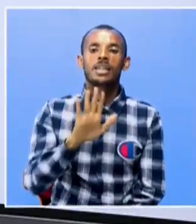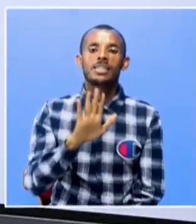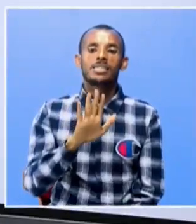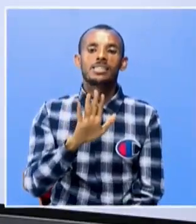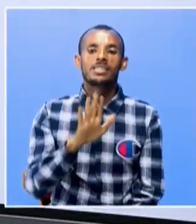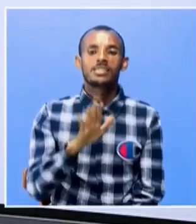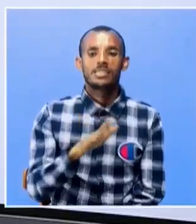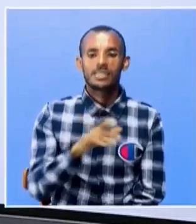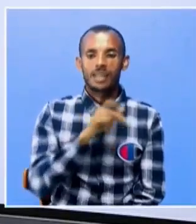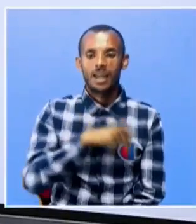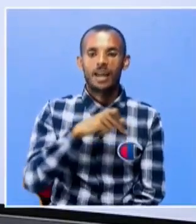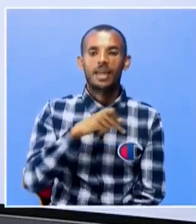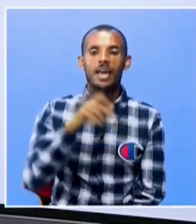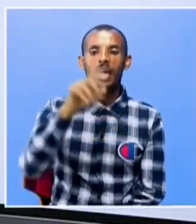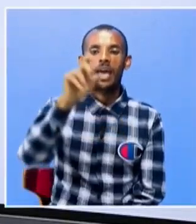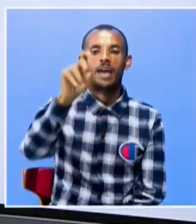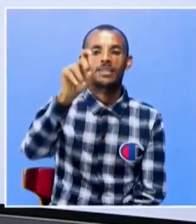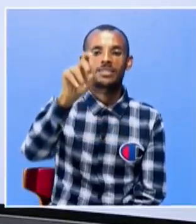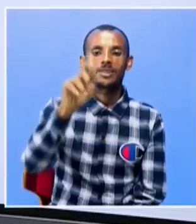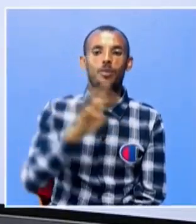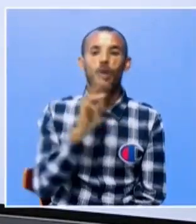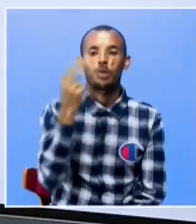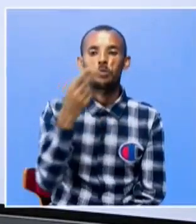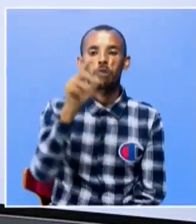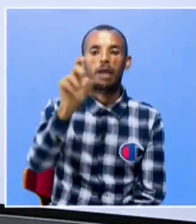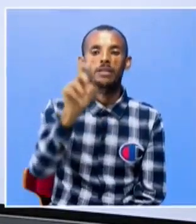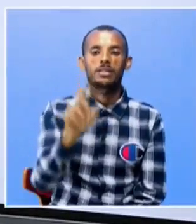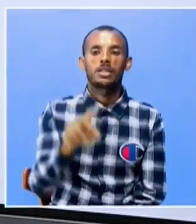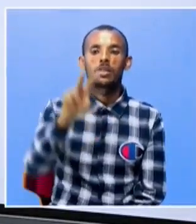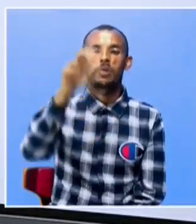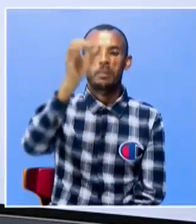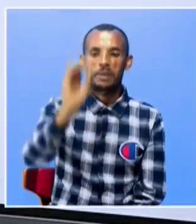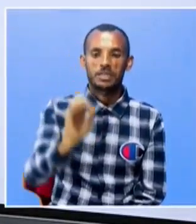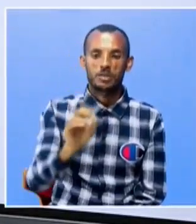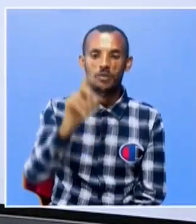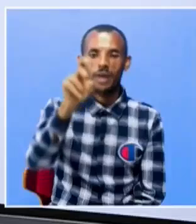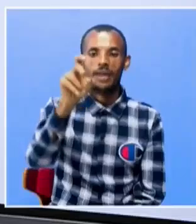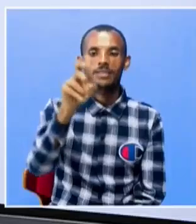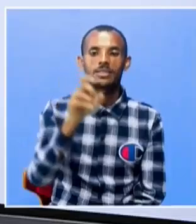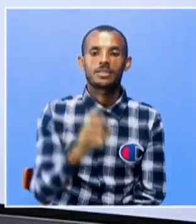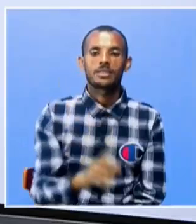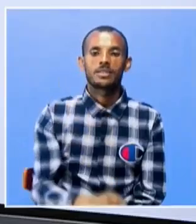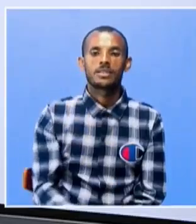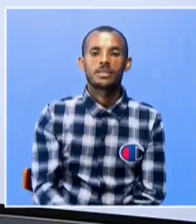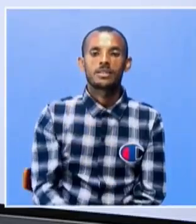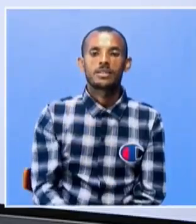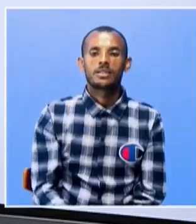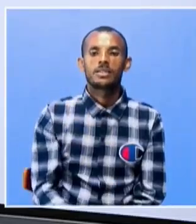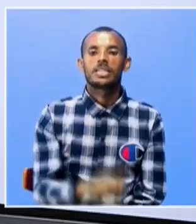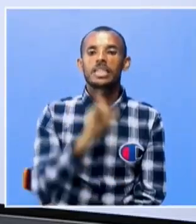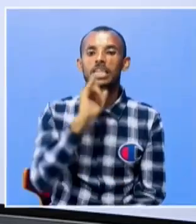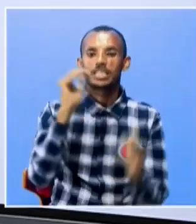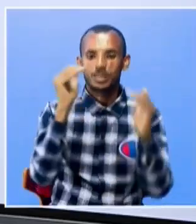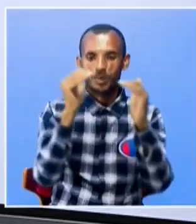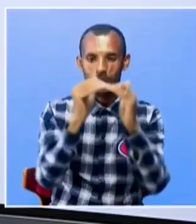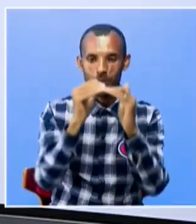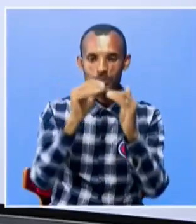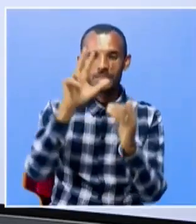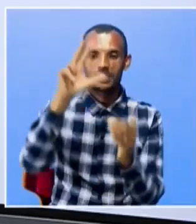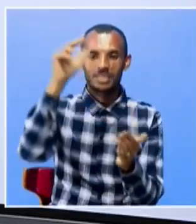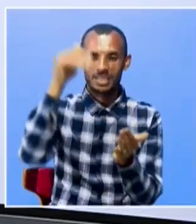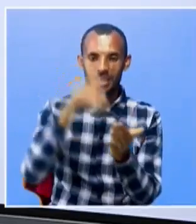not noun. Let's use the variable x. 20% of this her salary is how much? It